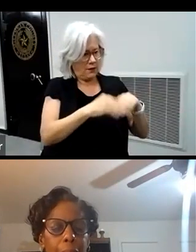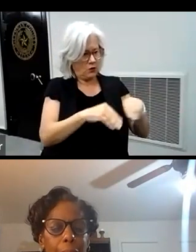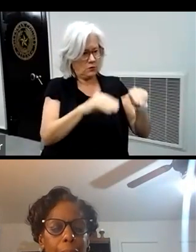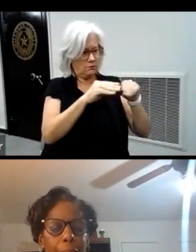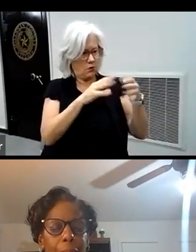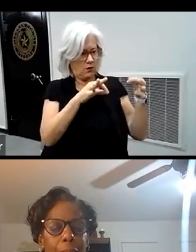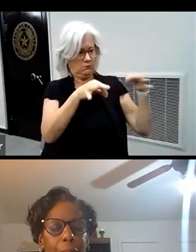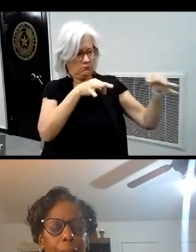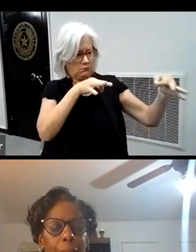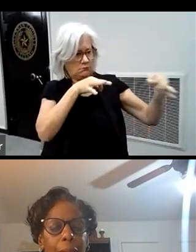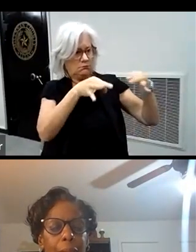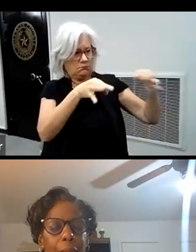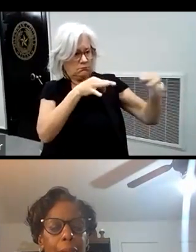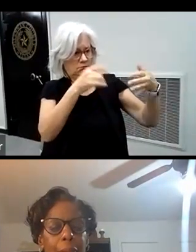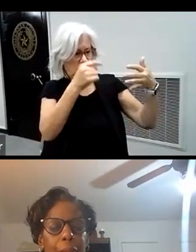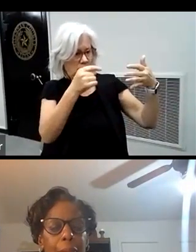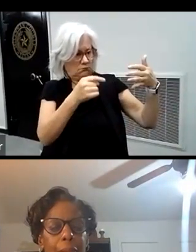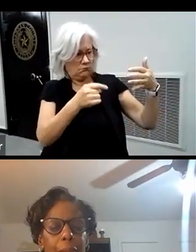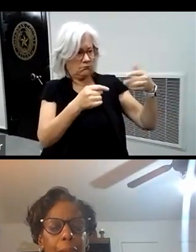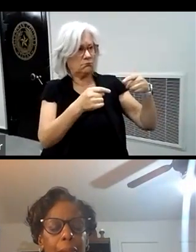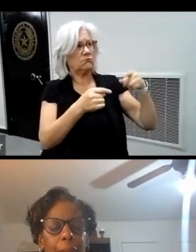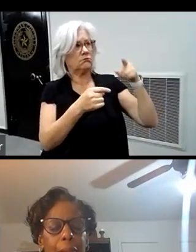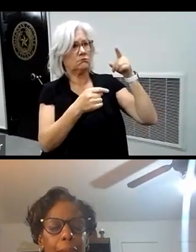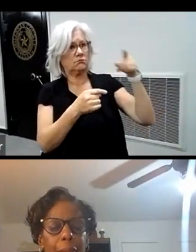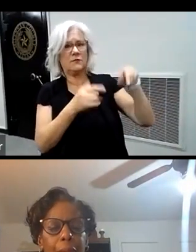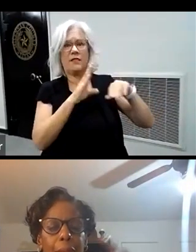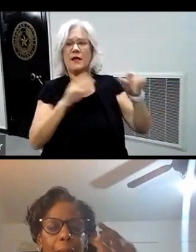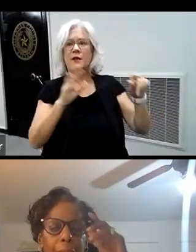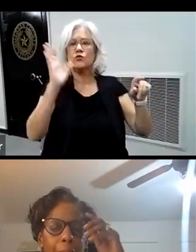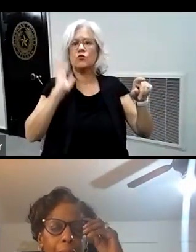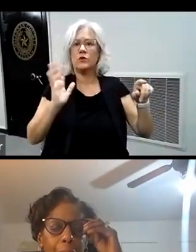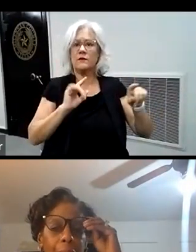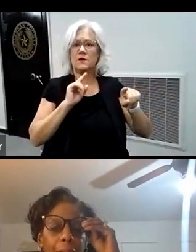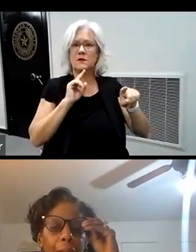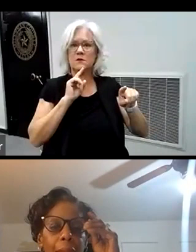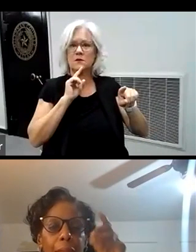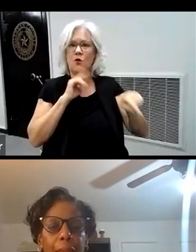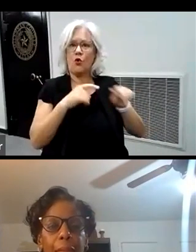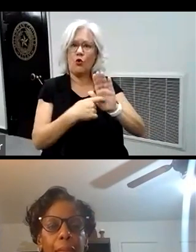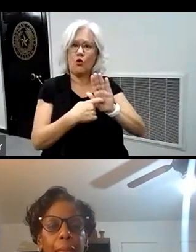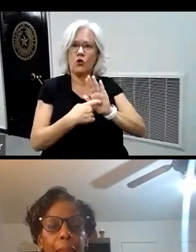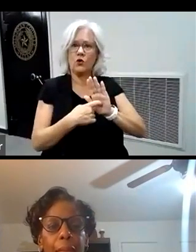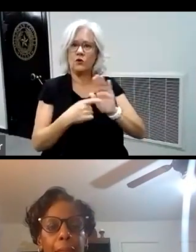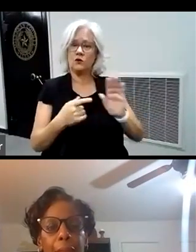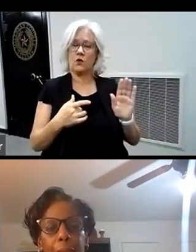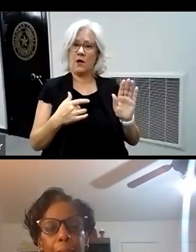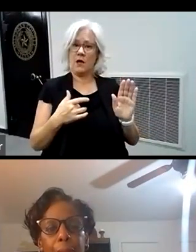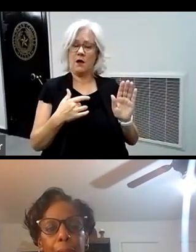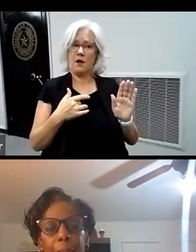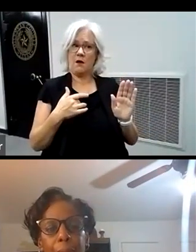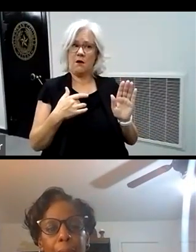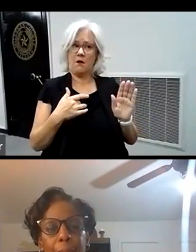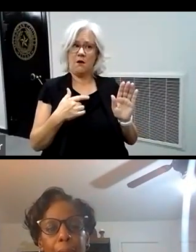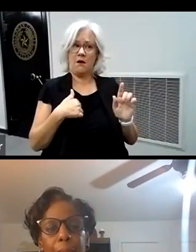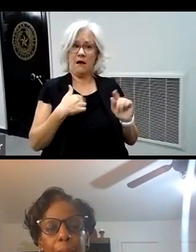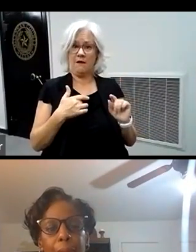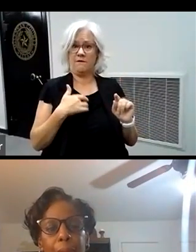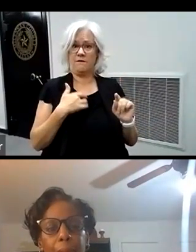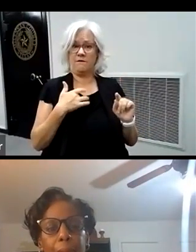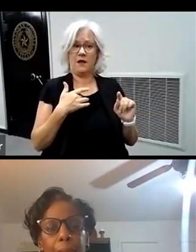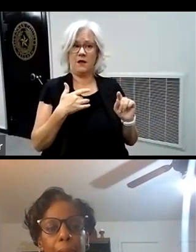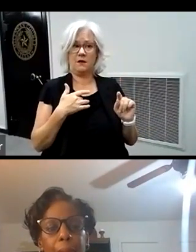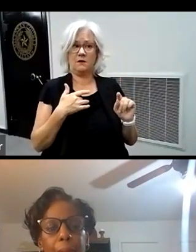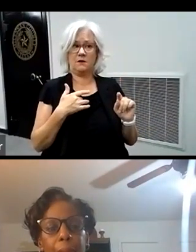and explanation around the order than there has been in the previous orders. So I thought in fact, in